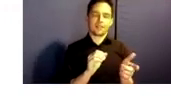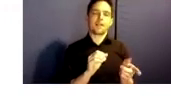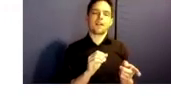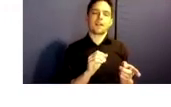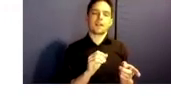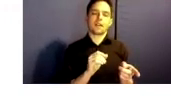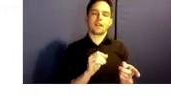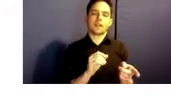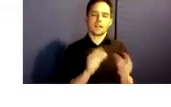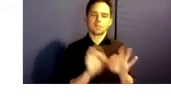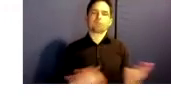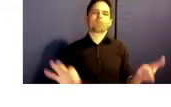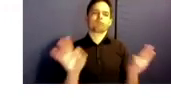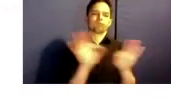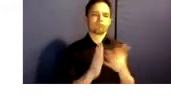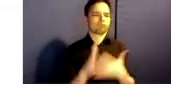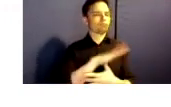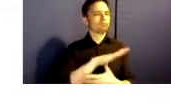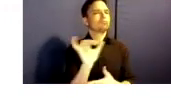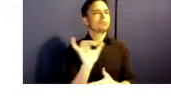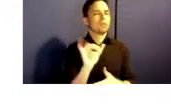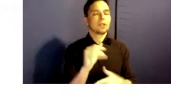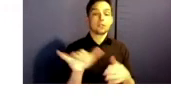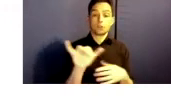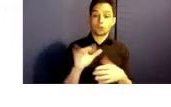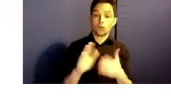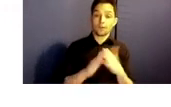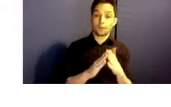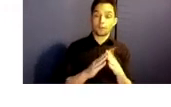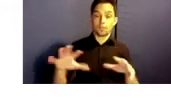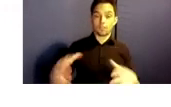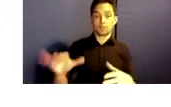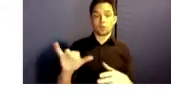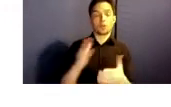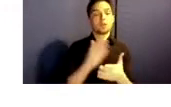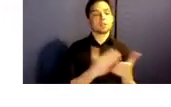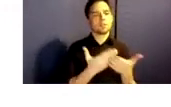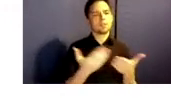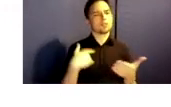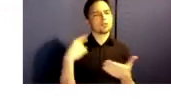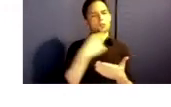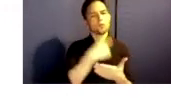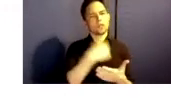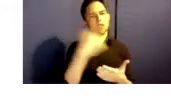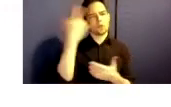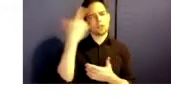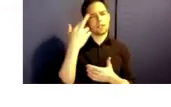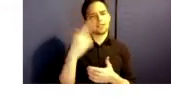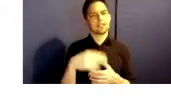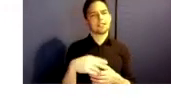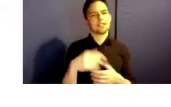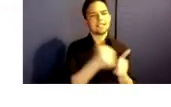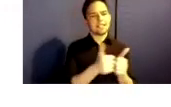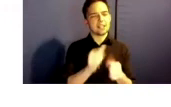of paramount, and also of communities. But also some of the things we realized is each pandemic is very